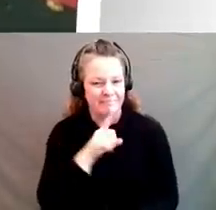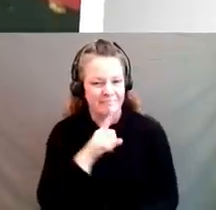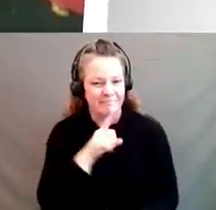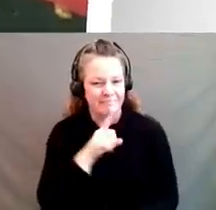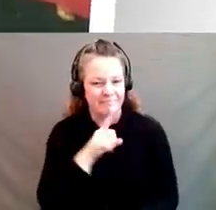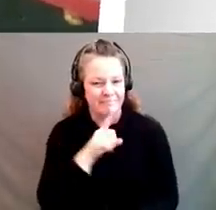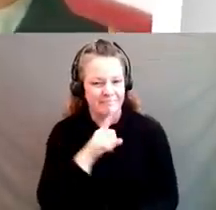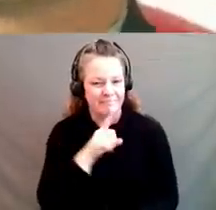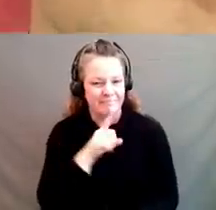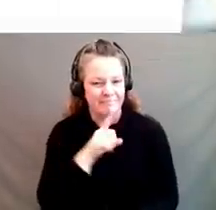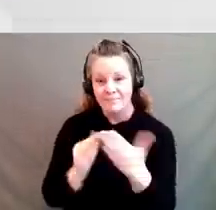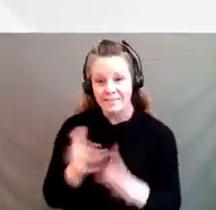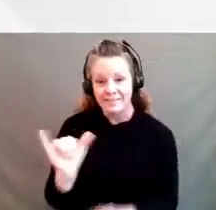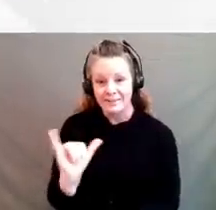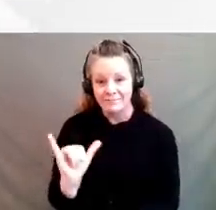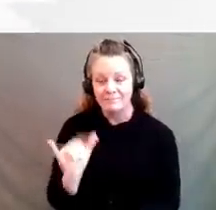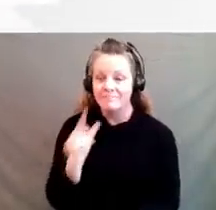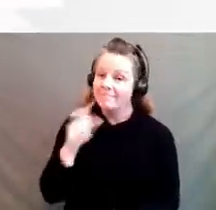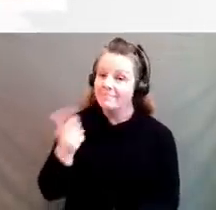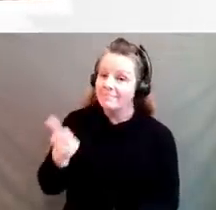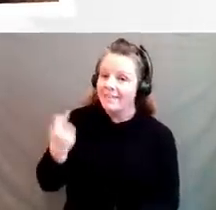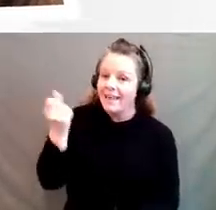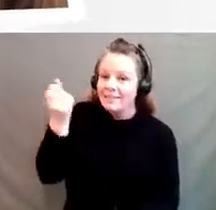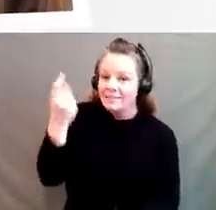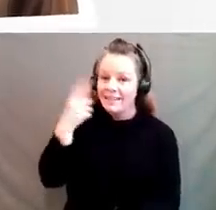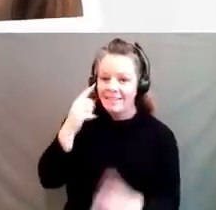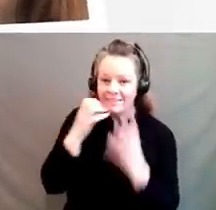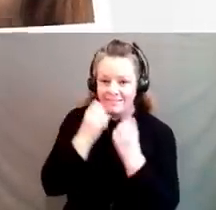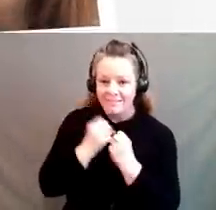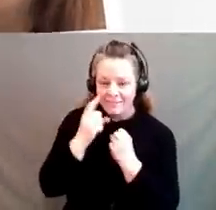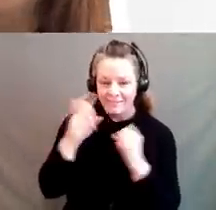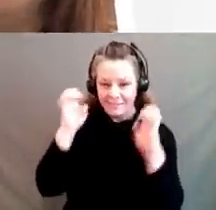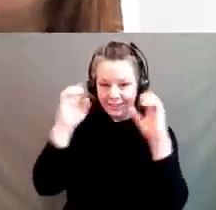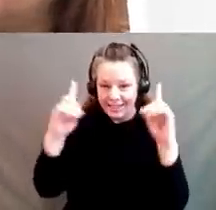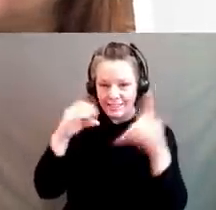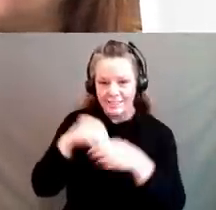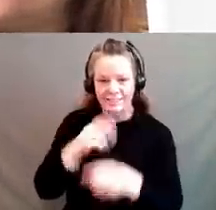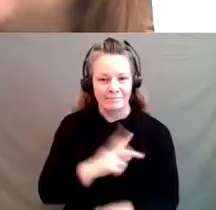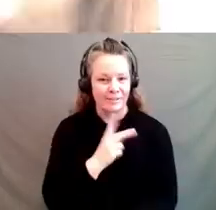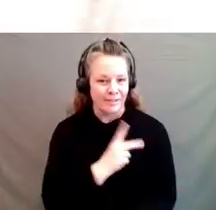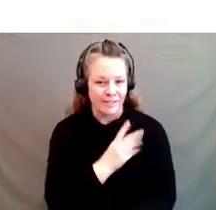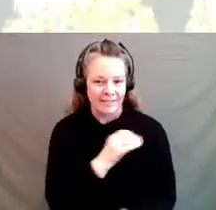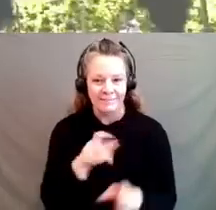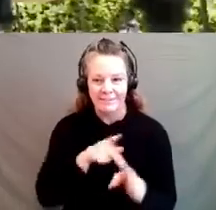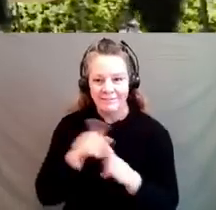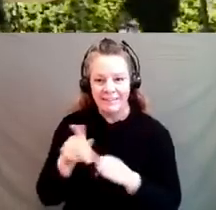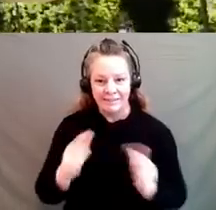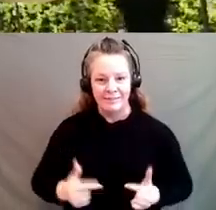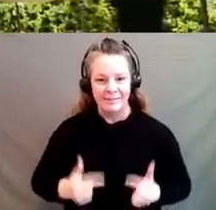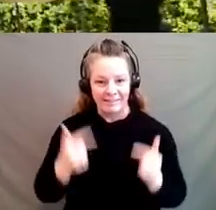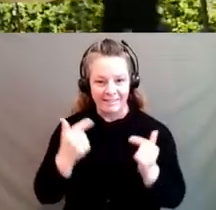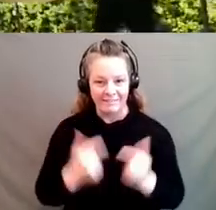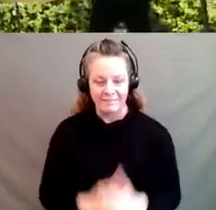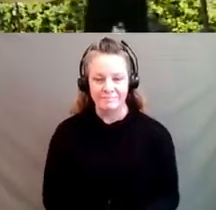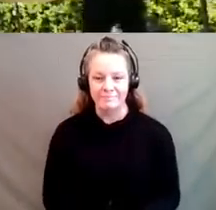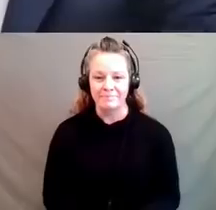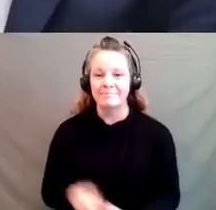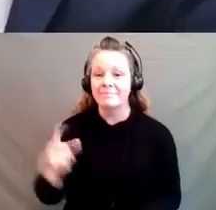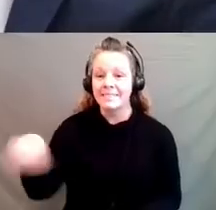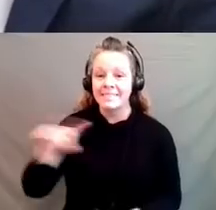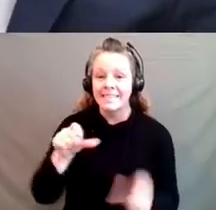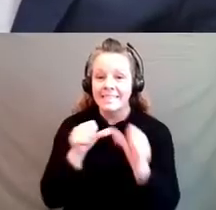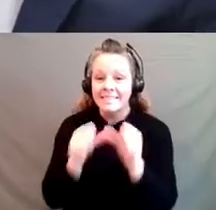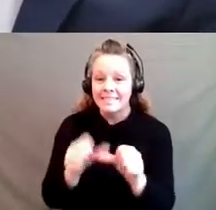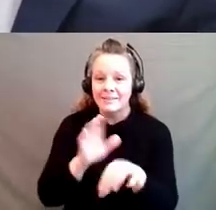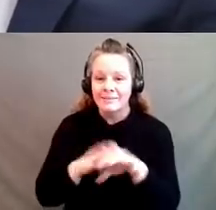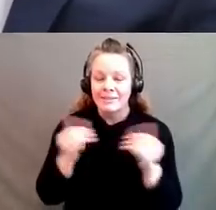too. And they understand the value of education in their personal and professional lives. As they continue on their current